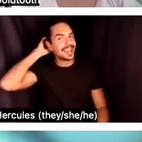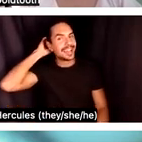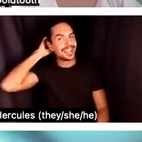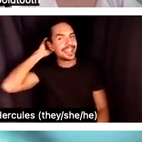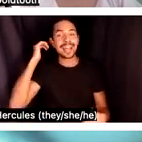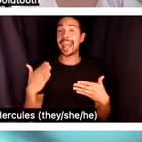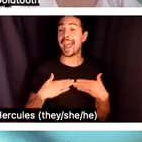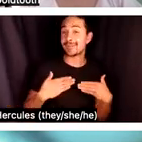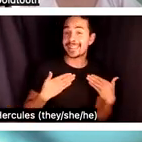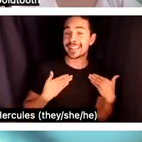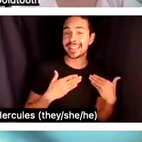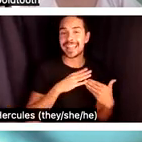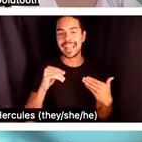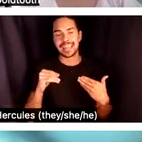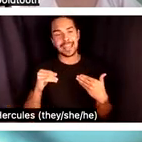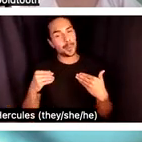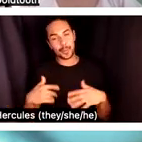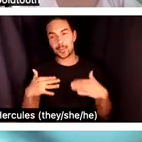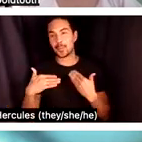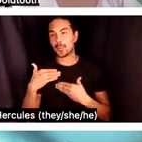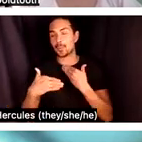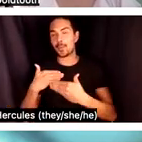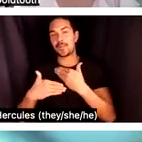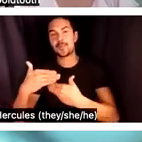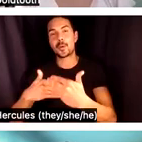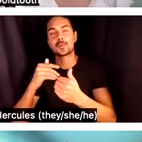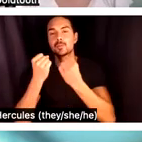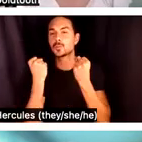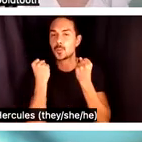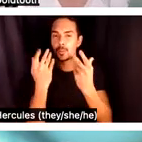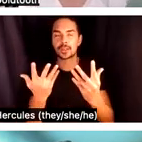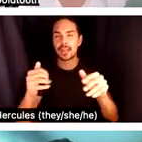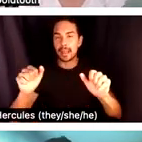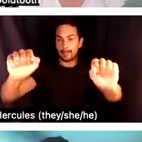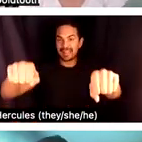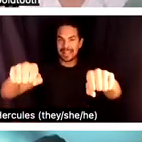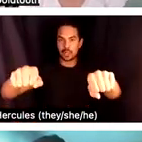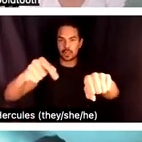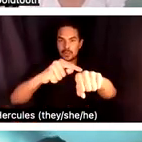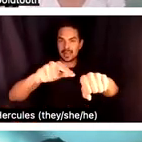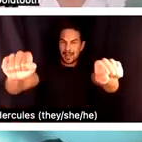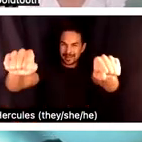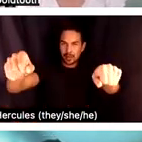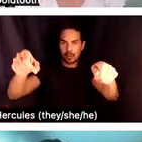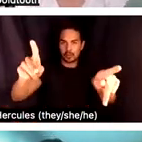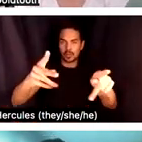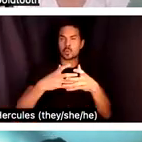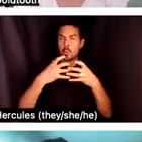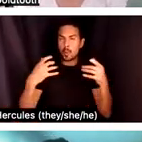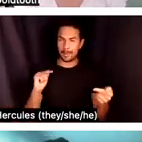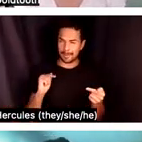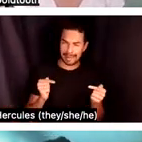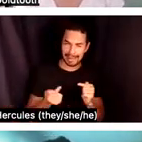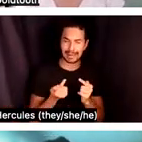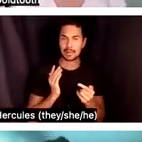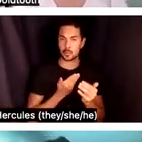happy and it's just moving forward with this idea of there's so much potential. There's so much pain that has happened within so many of our communities,